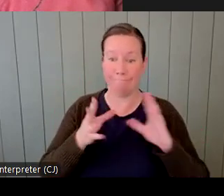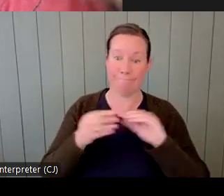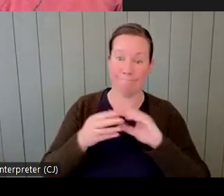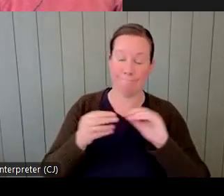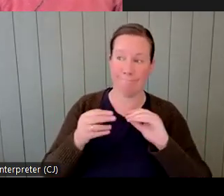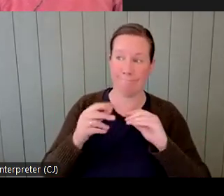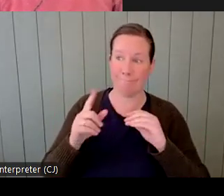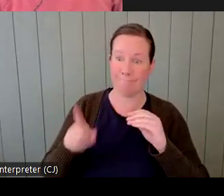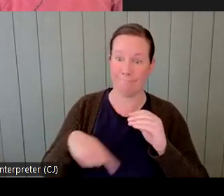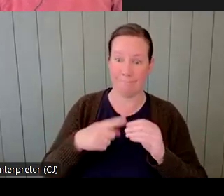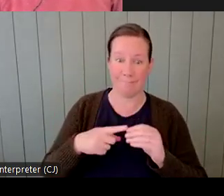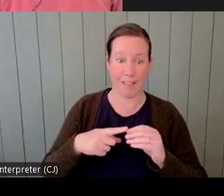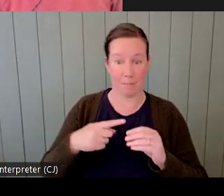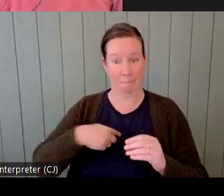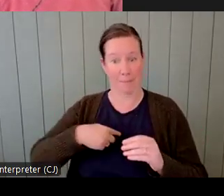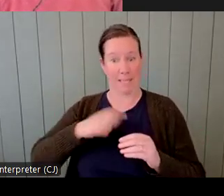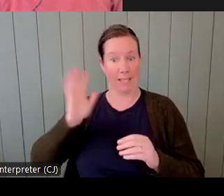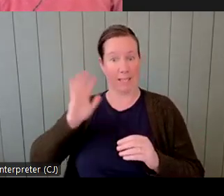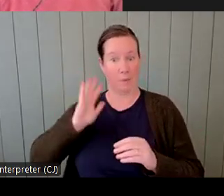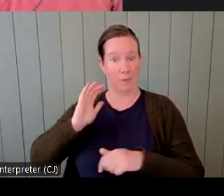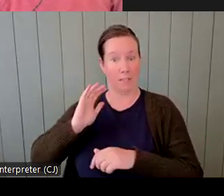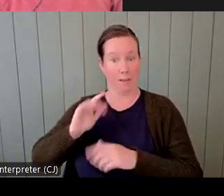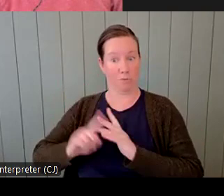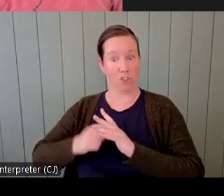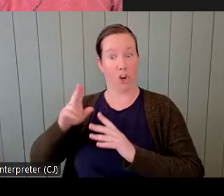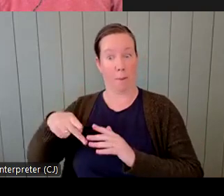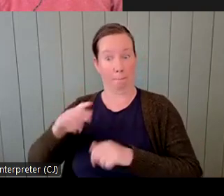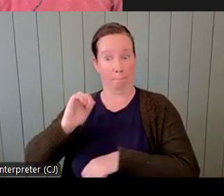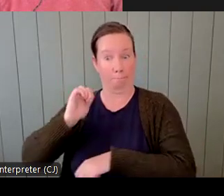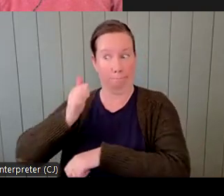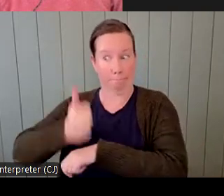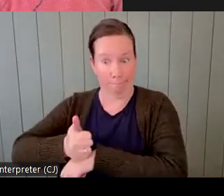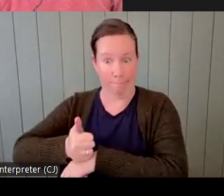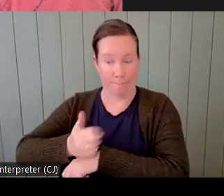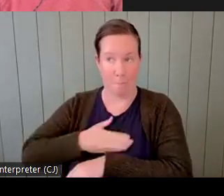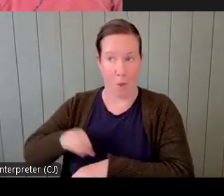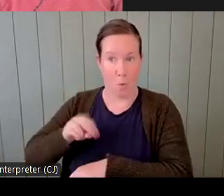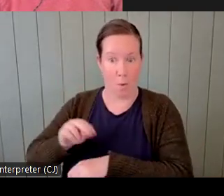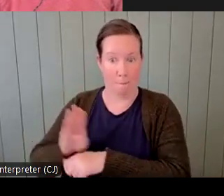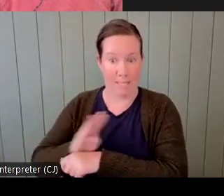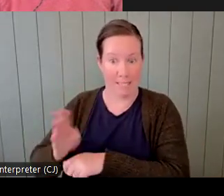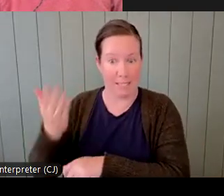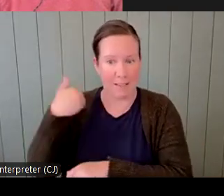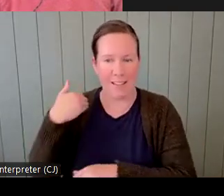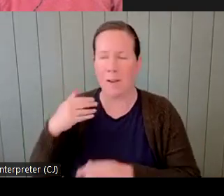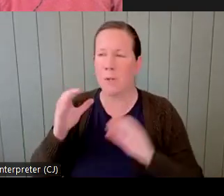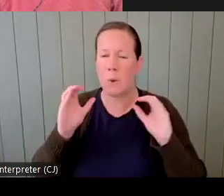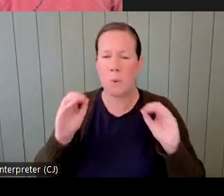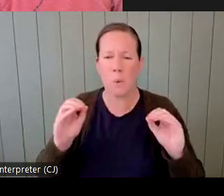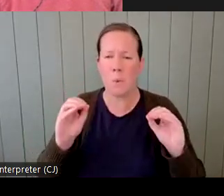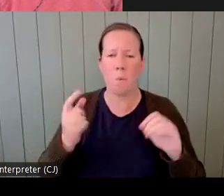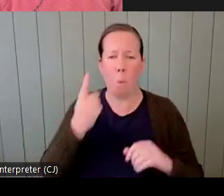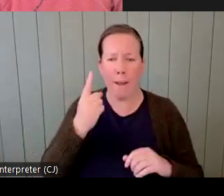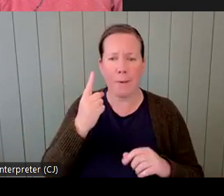startup founder back in the day myself. Like, there's no right way to do it. There's no school where you can go, and there's